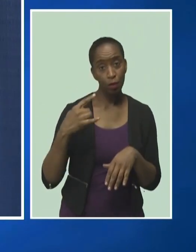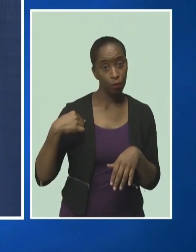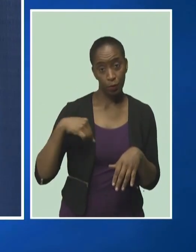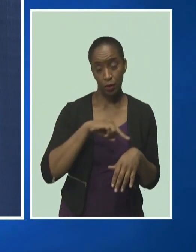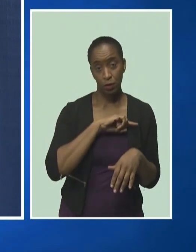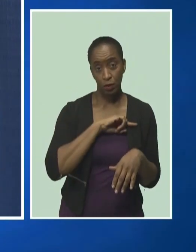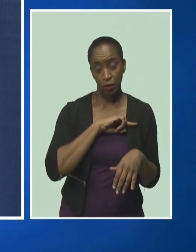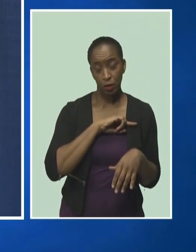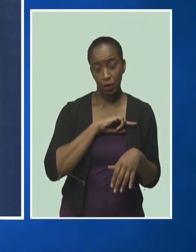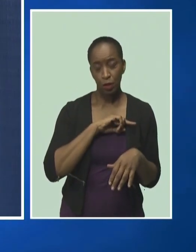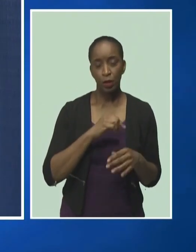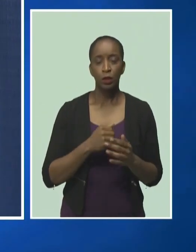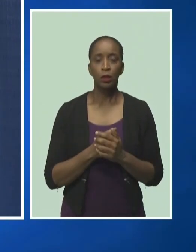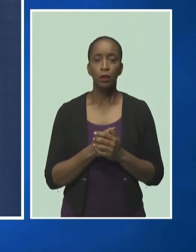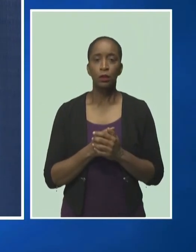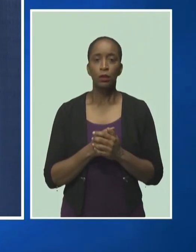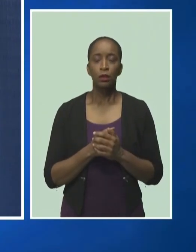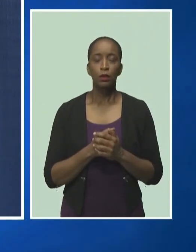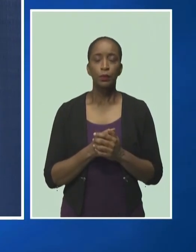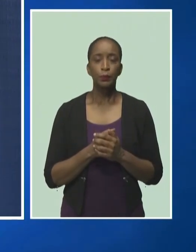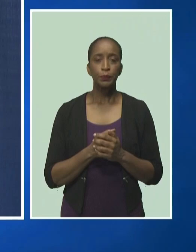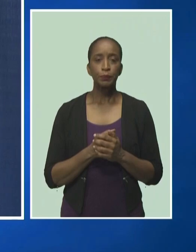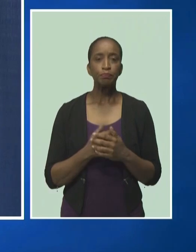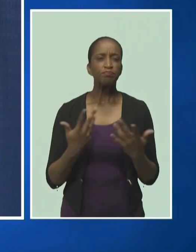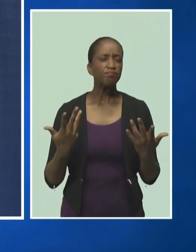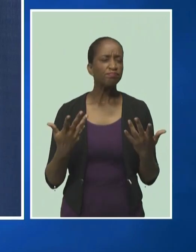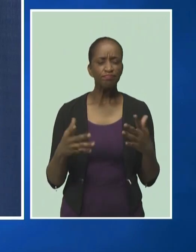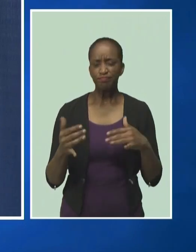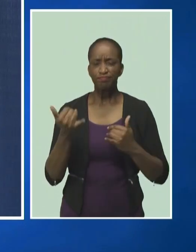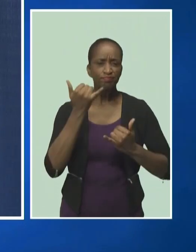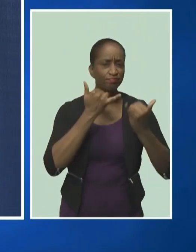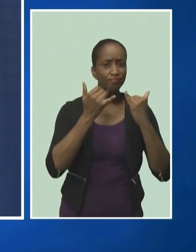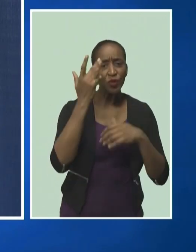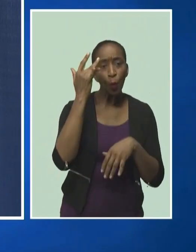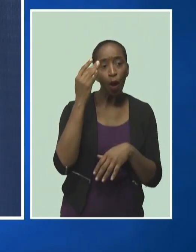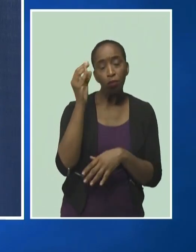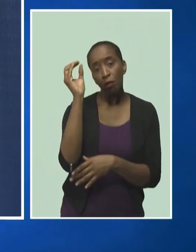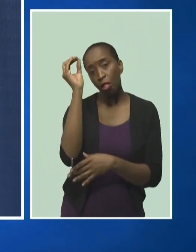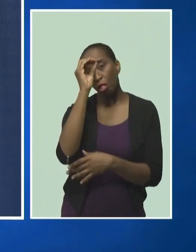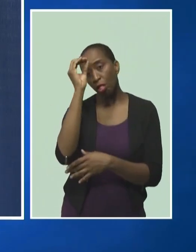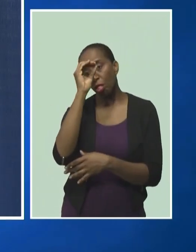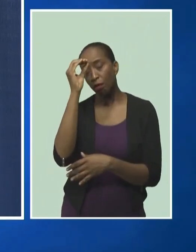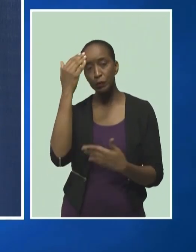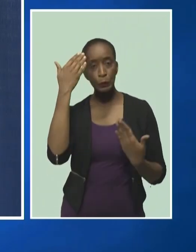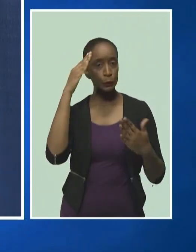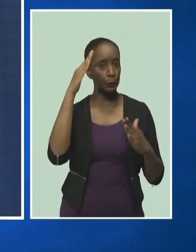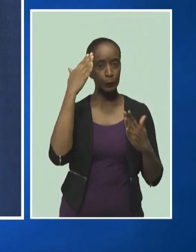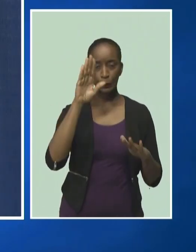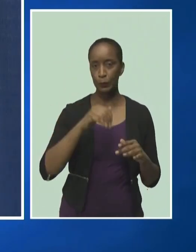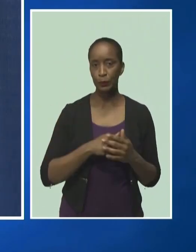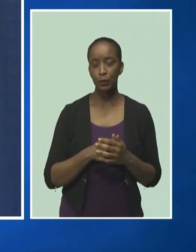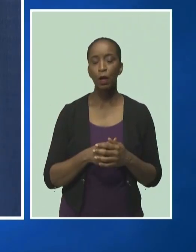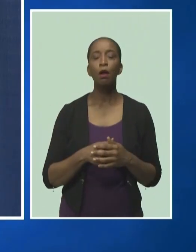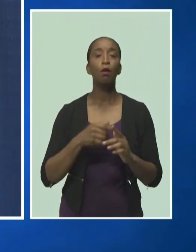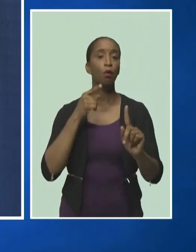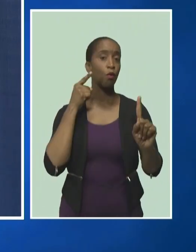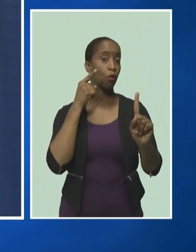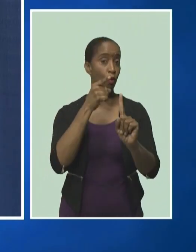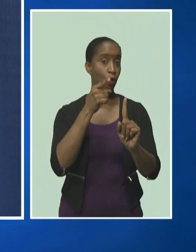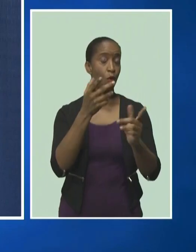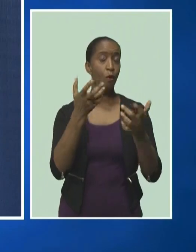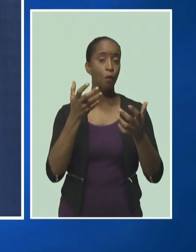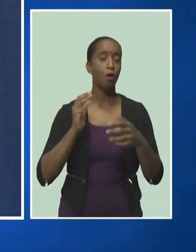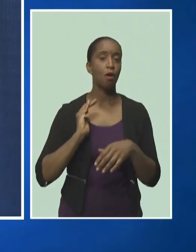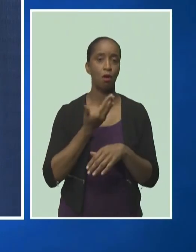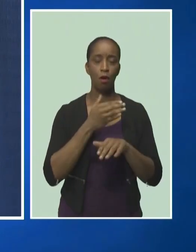malice, and always from the perspective of trying to improve our work and improve